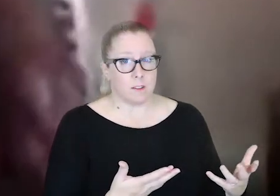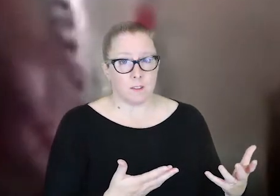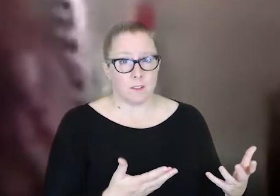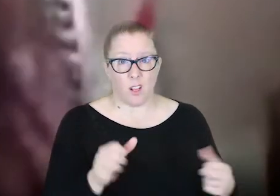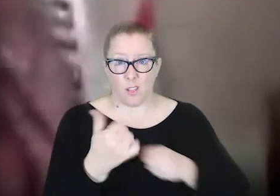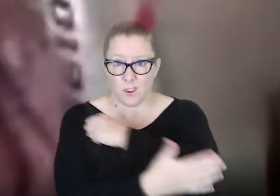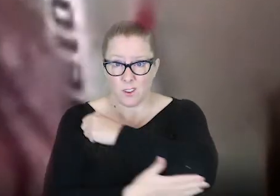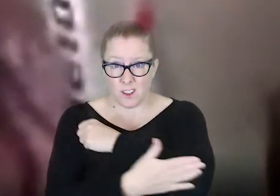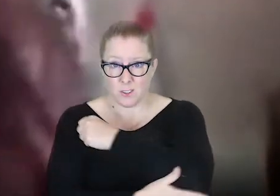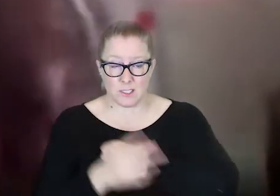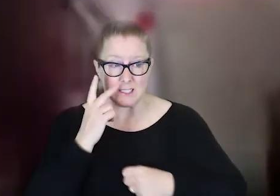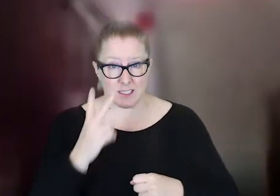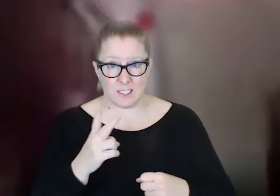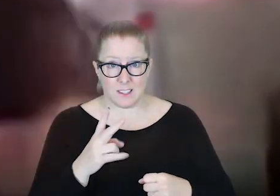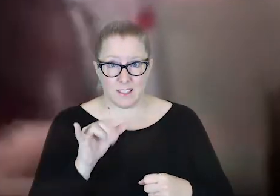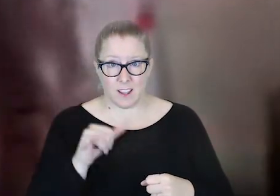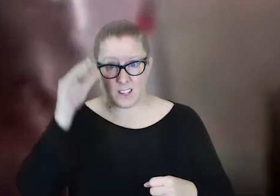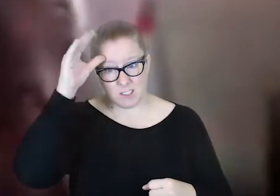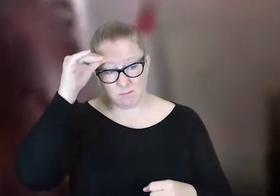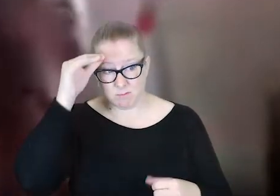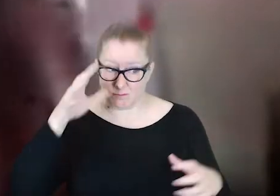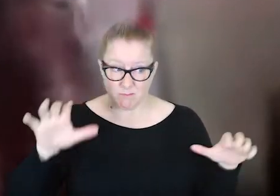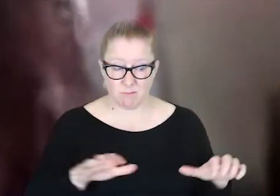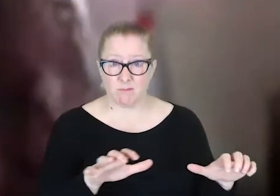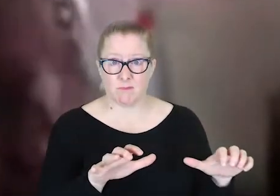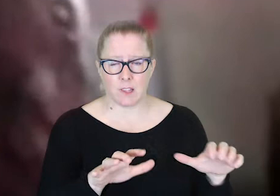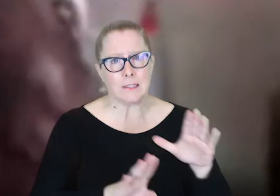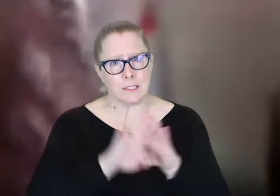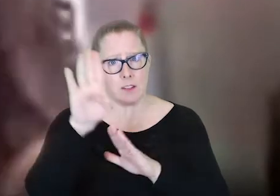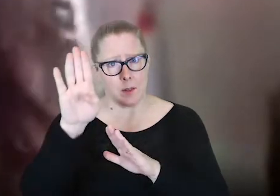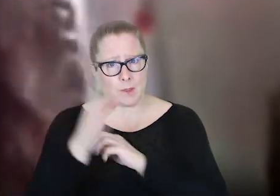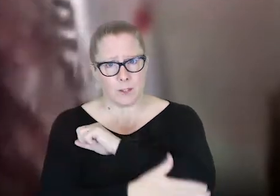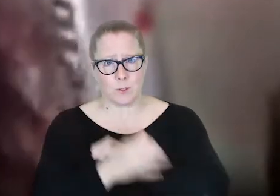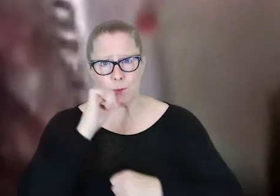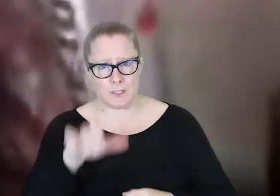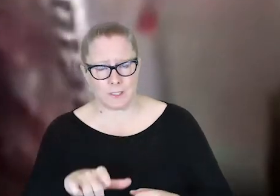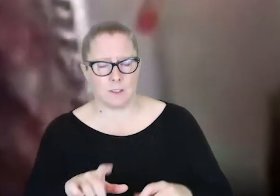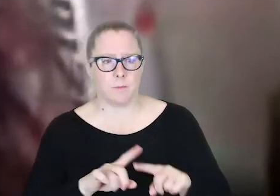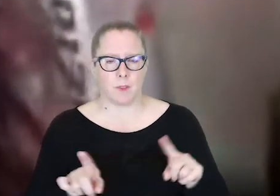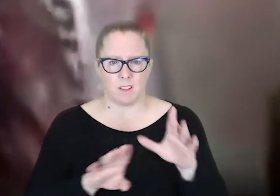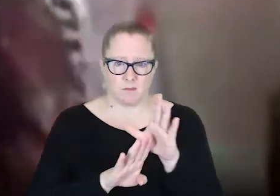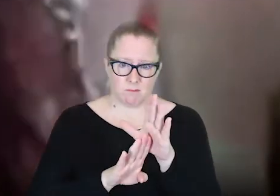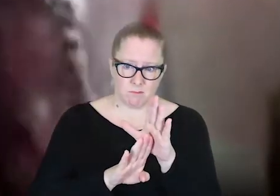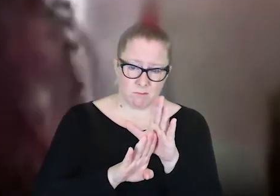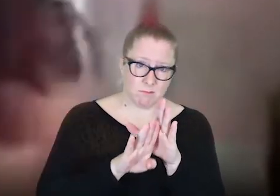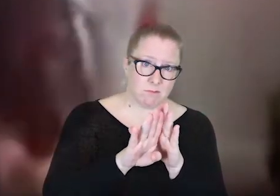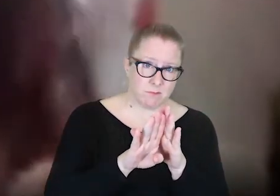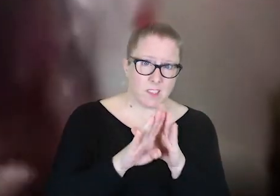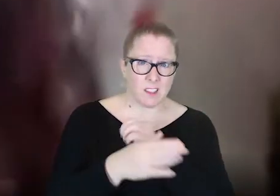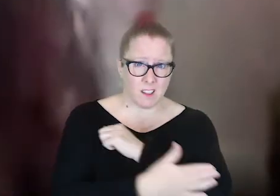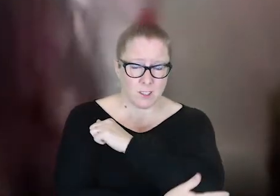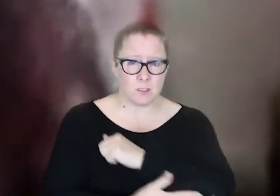problem, why they are feeling like all these challenges. I haven't seen in other countries that much discrimination in